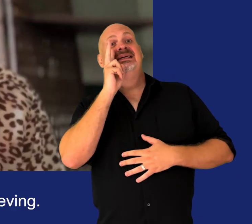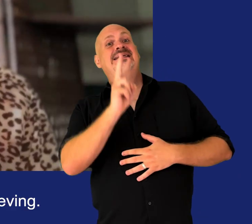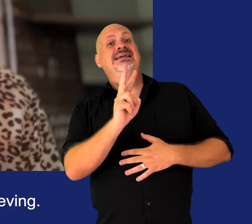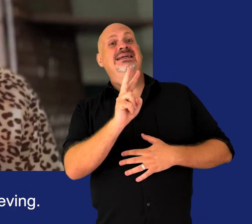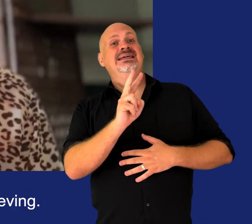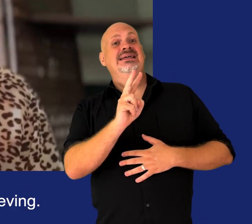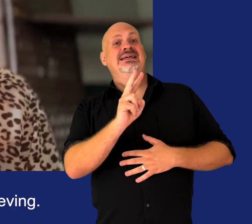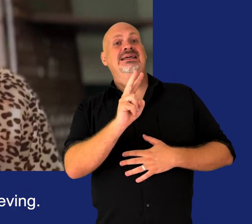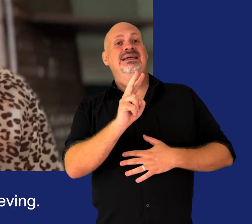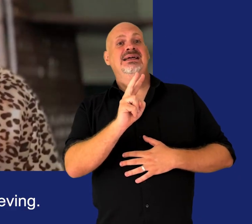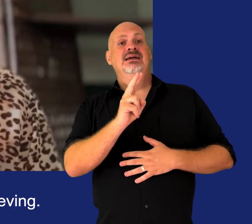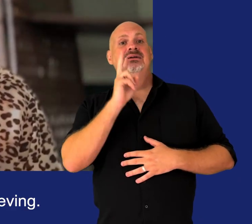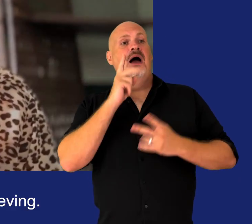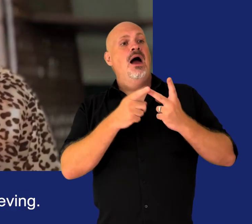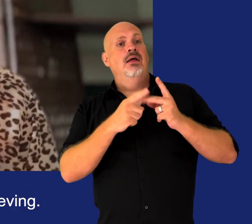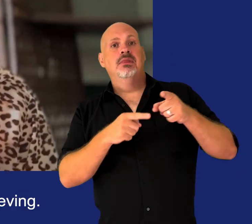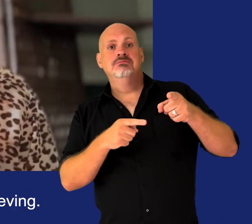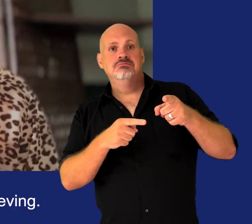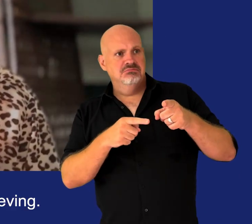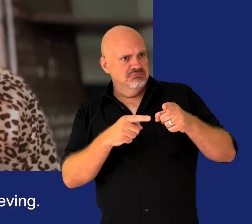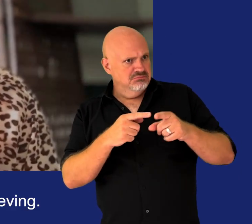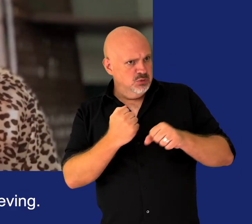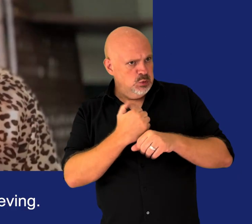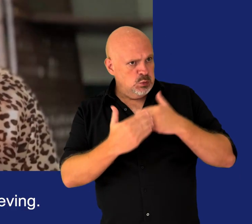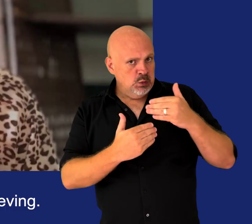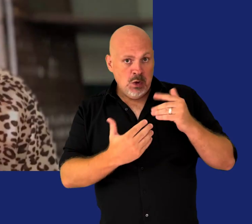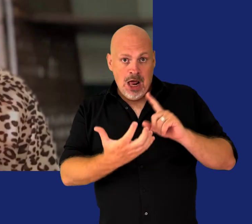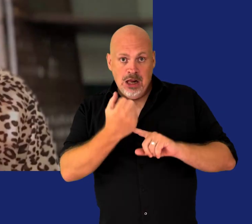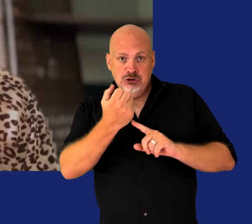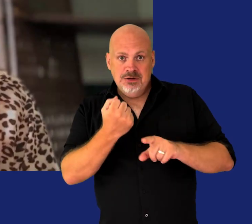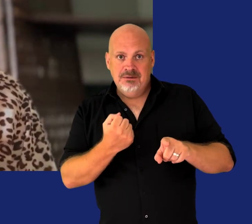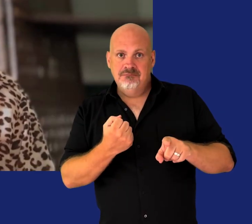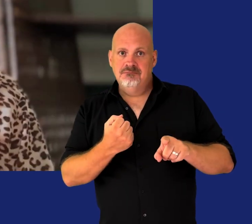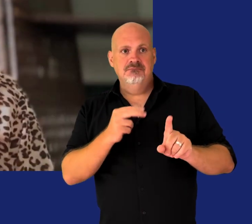Be seen and see others doing and achieving.